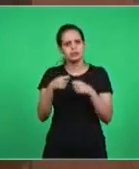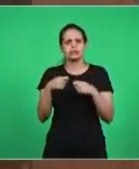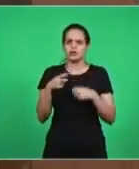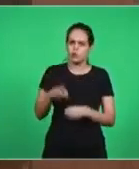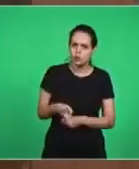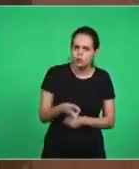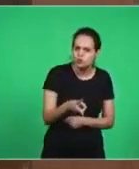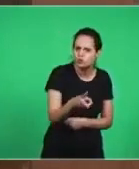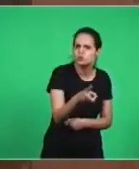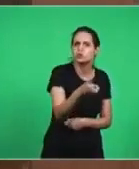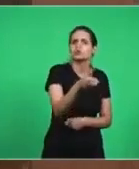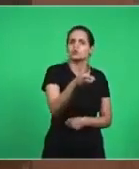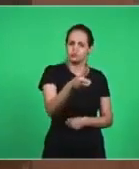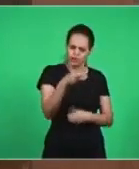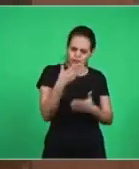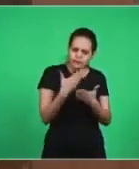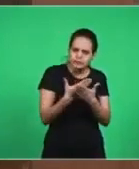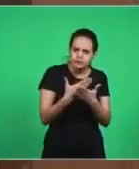people around